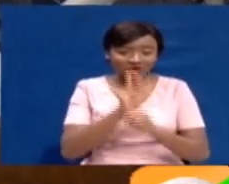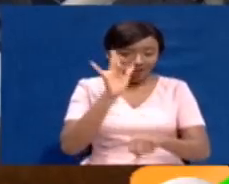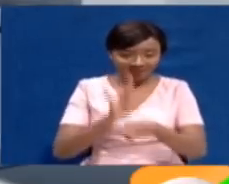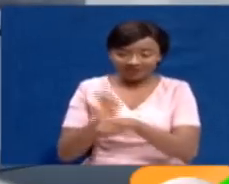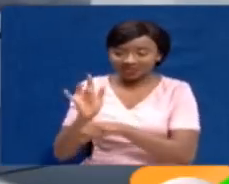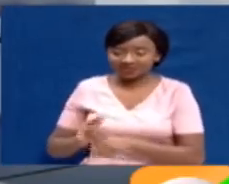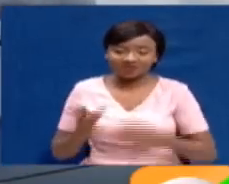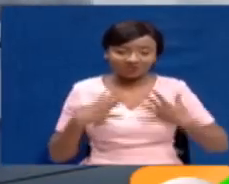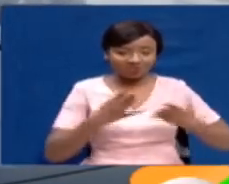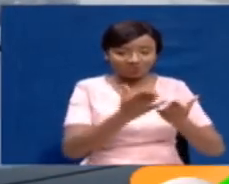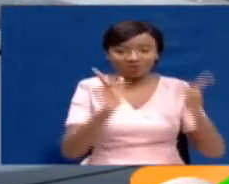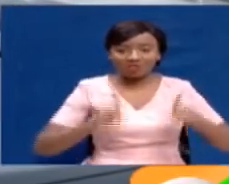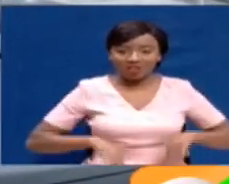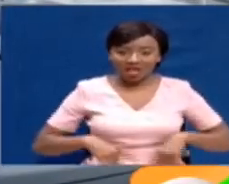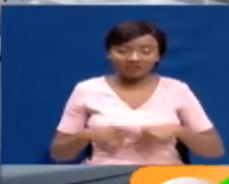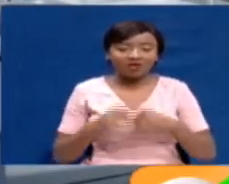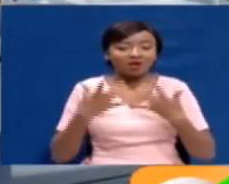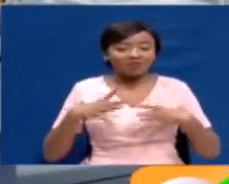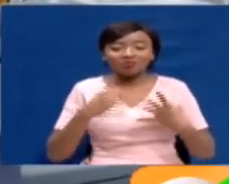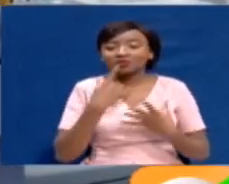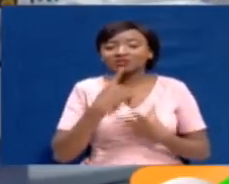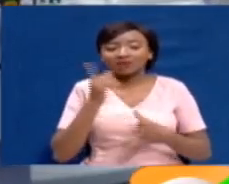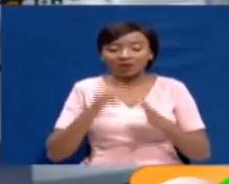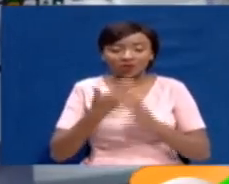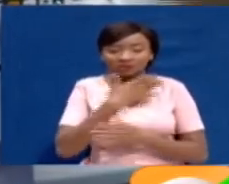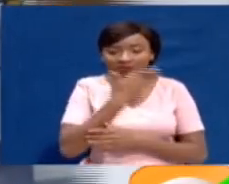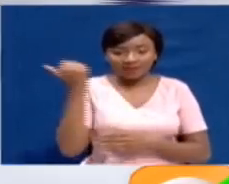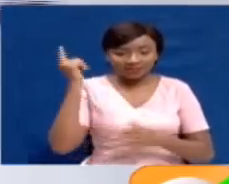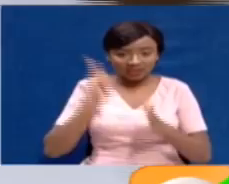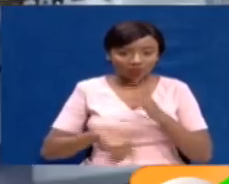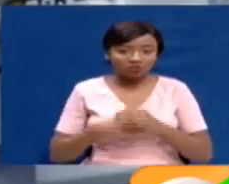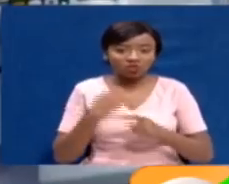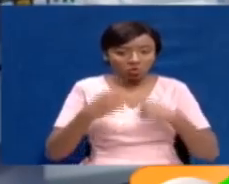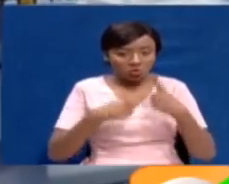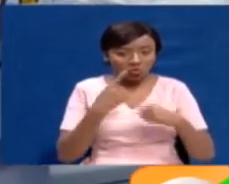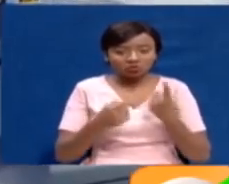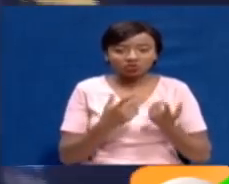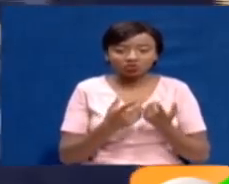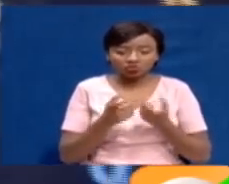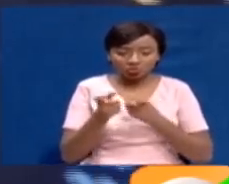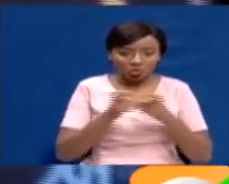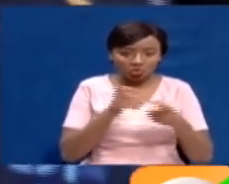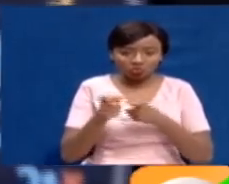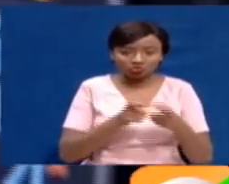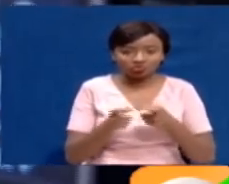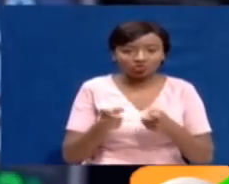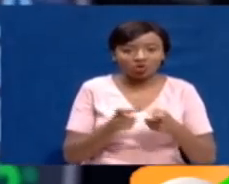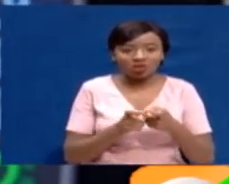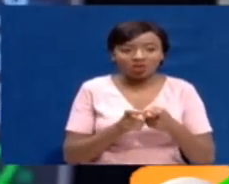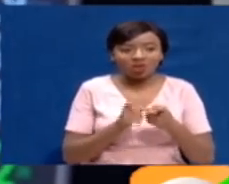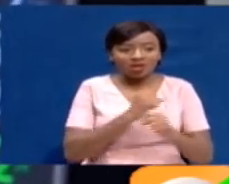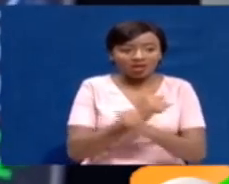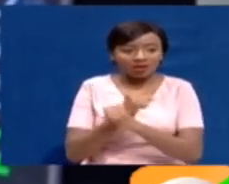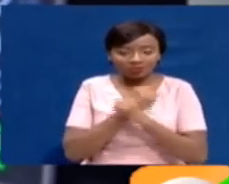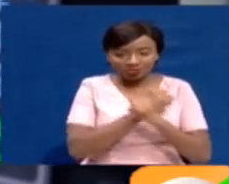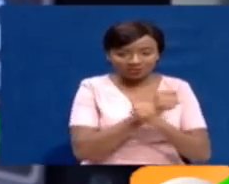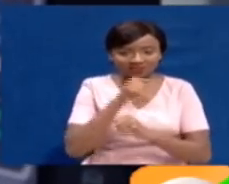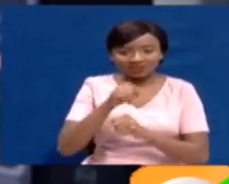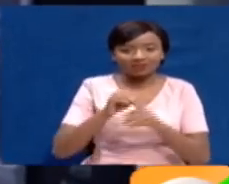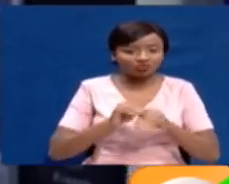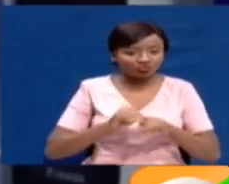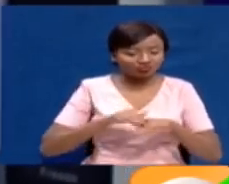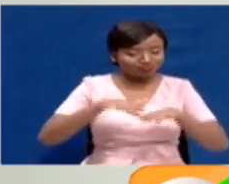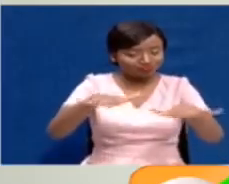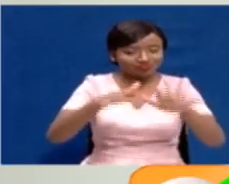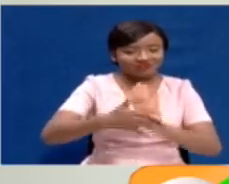lots of lives. Experts insist that the best medicine is containing the contagion, that is, preventing it from